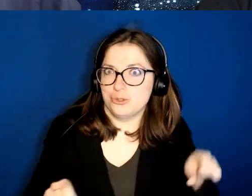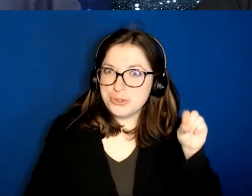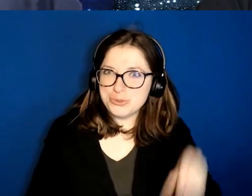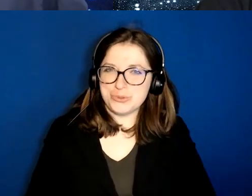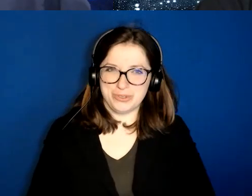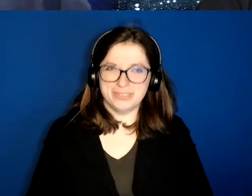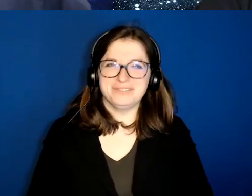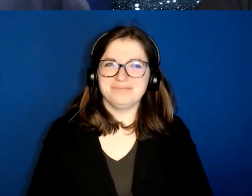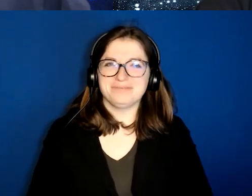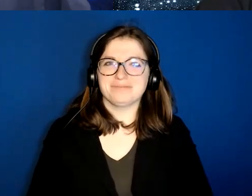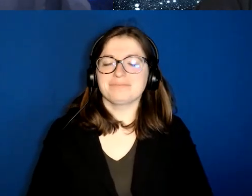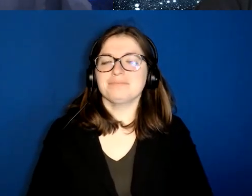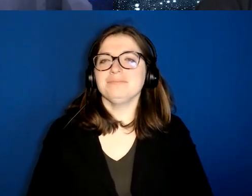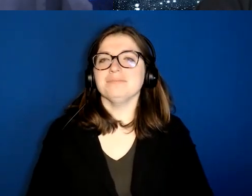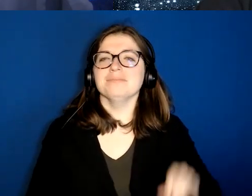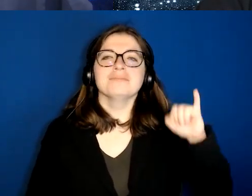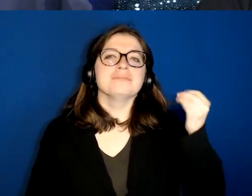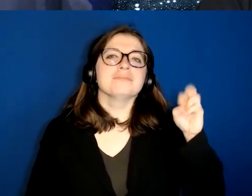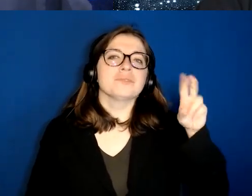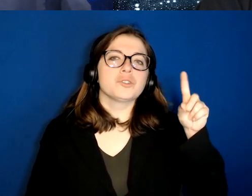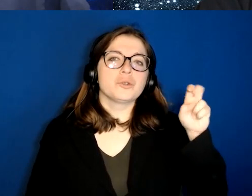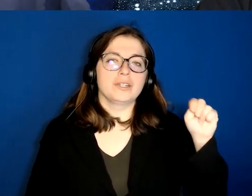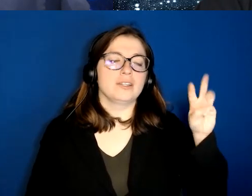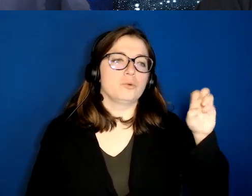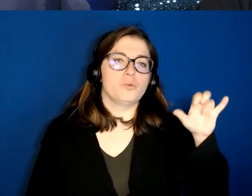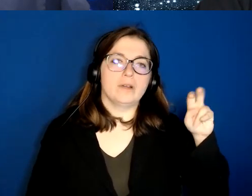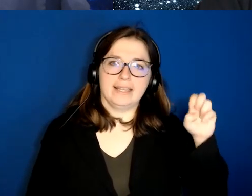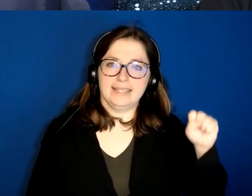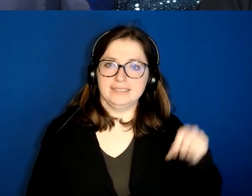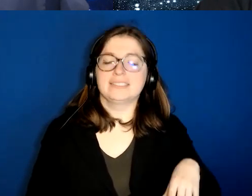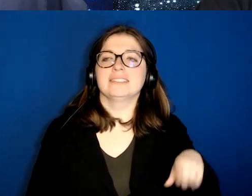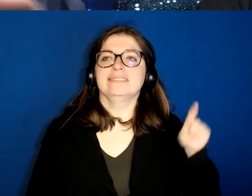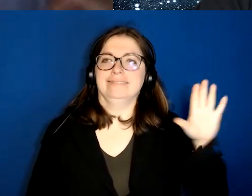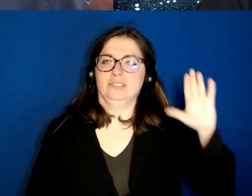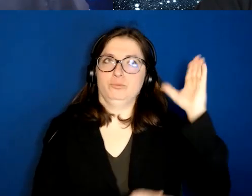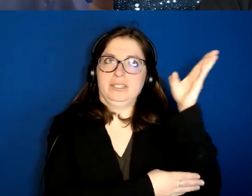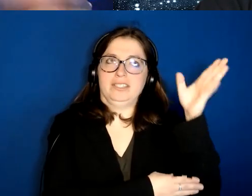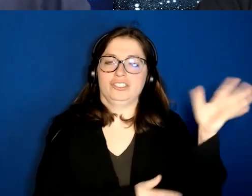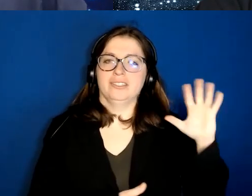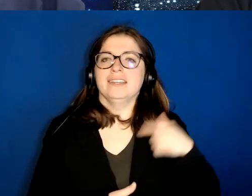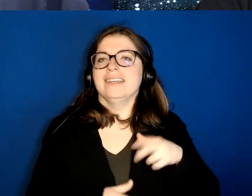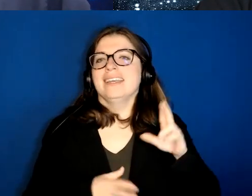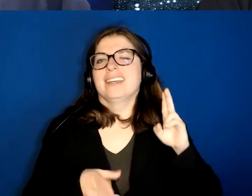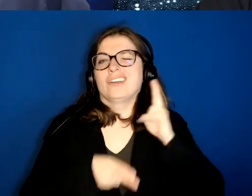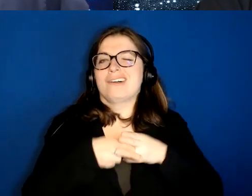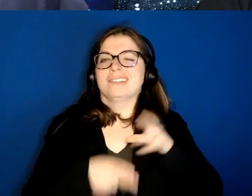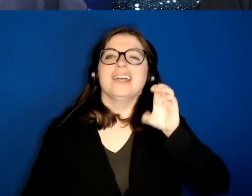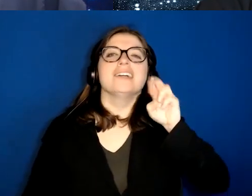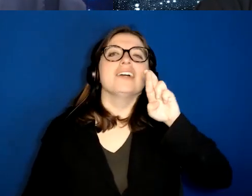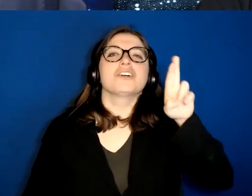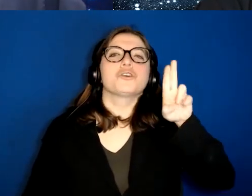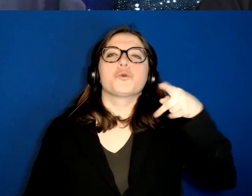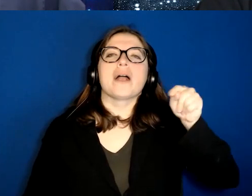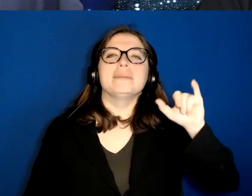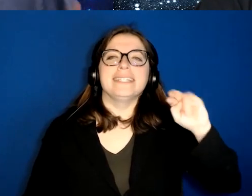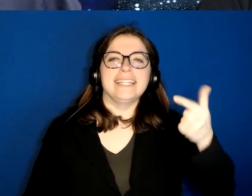You know, Jordan Wines in a presentation that he had, Corrupting the Youth, right, was his presentation that he gave,